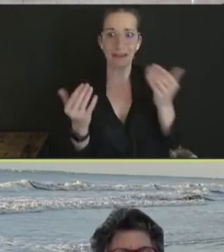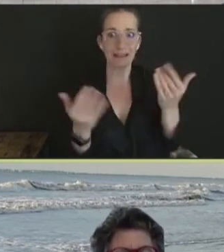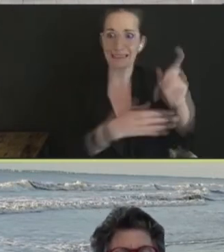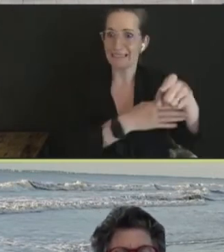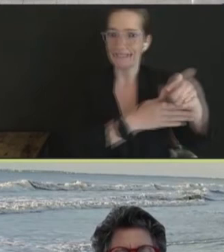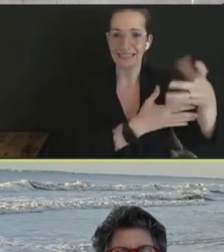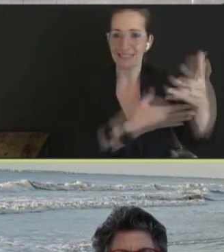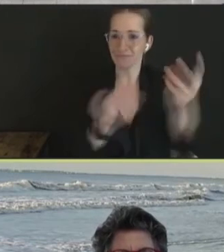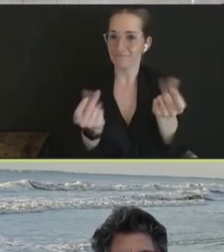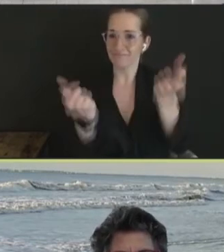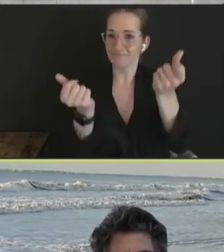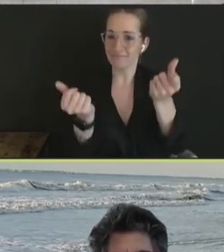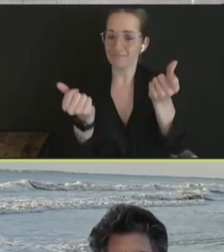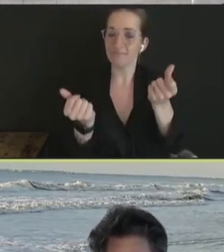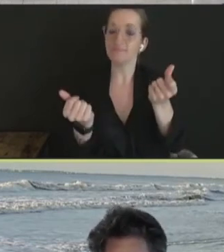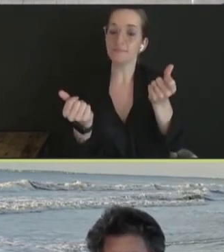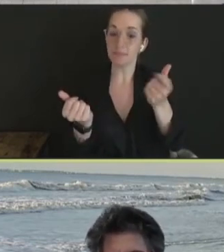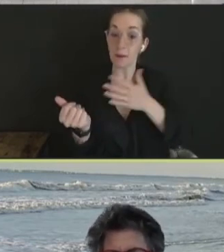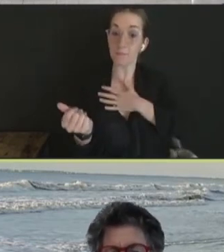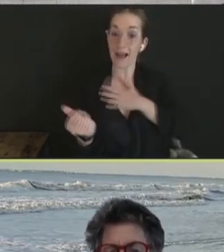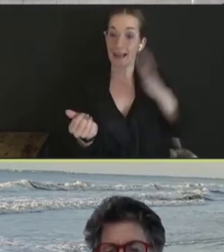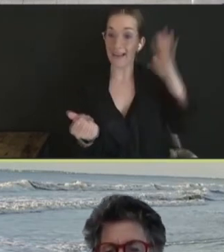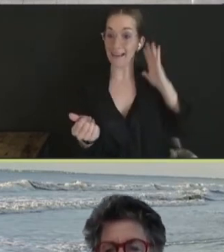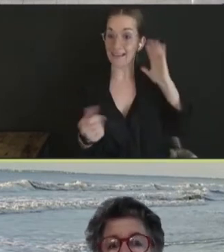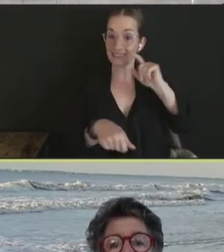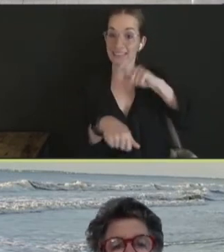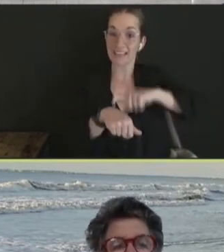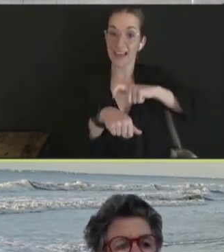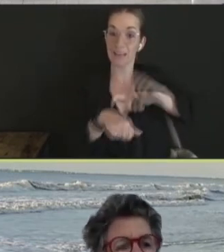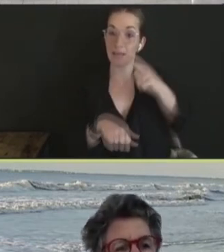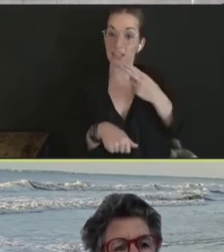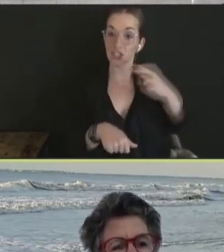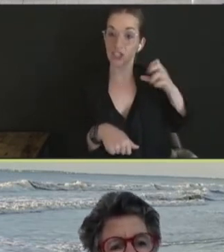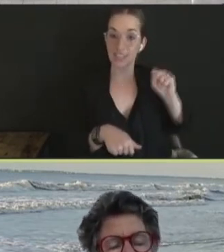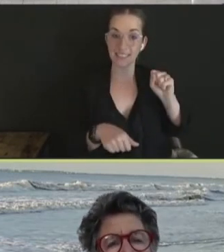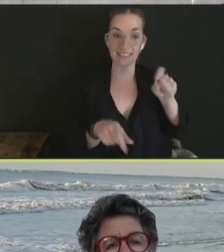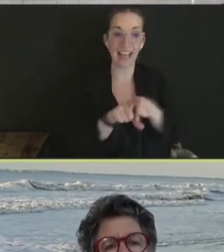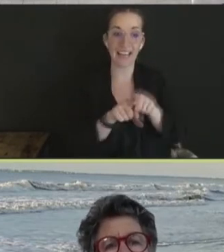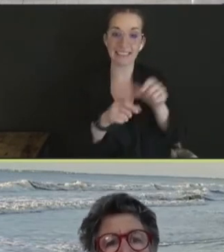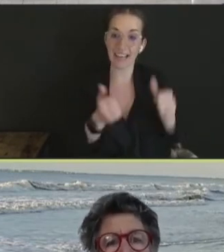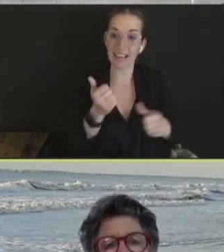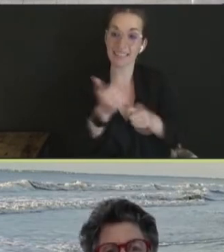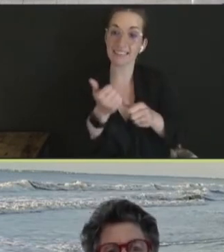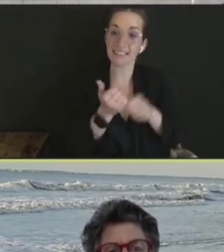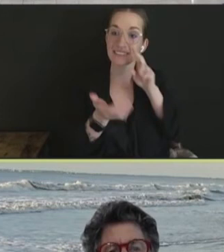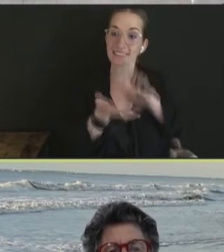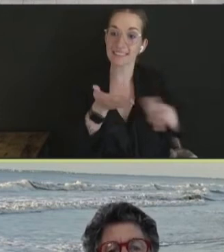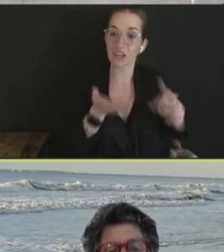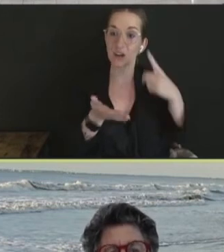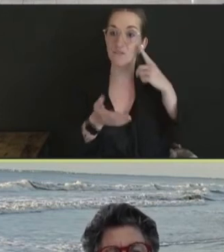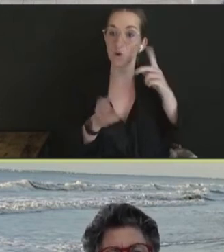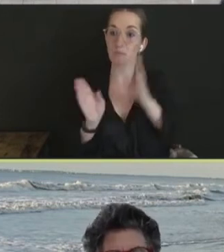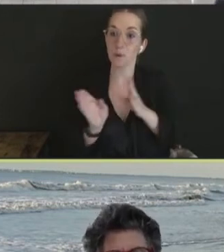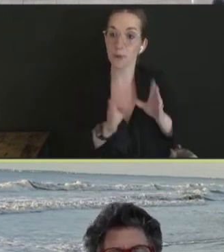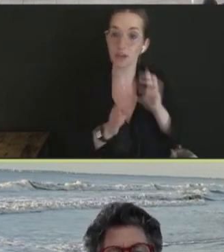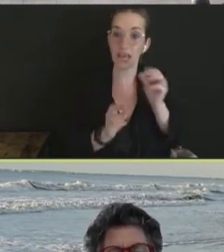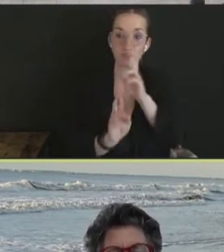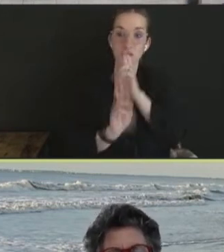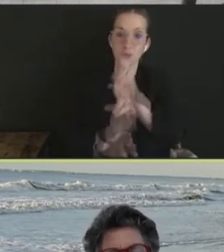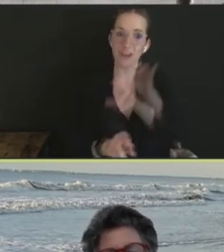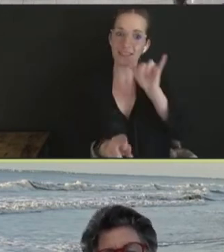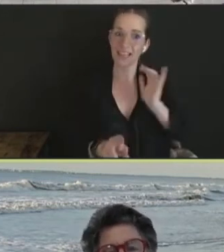spent at HHS as Assistant Secretary for Preparedness and Response, that was one of the challenges that we really faced a